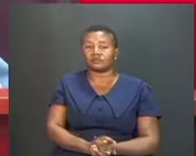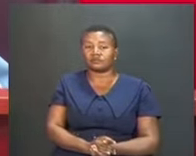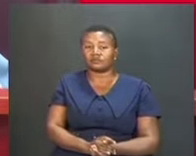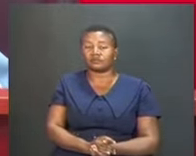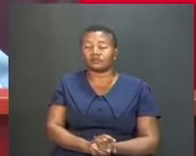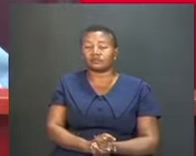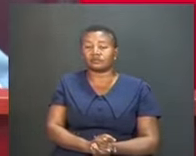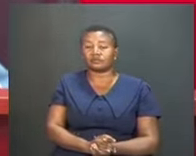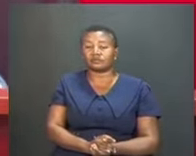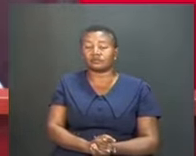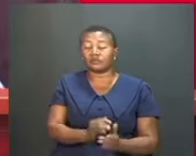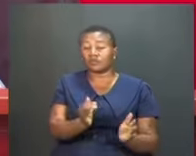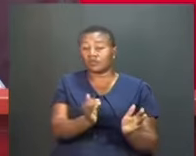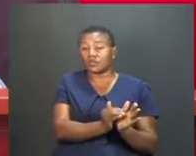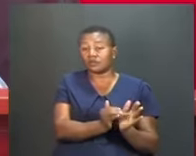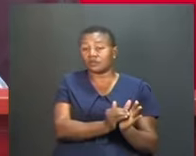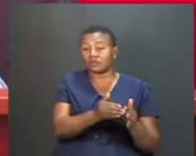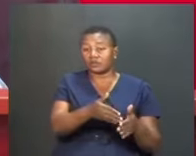Mr. Speaker, with respect,